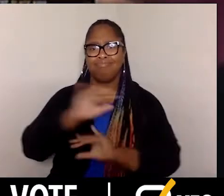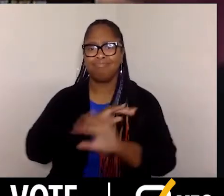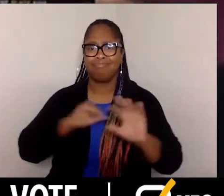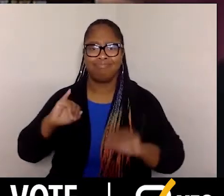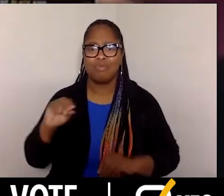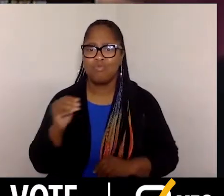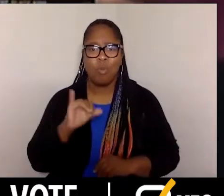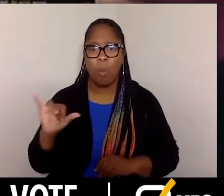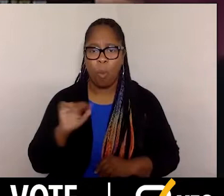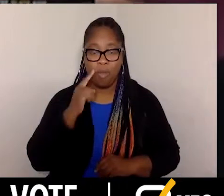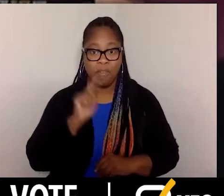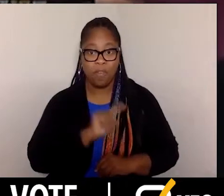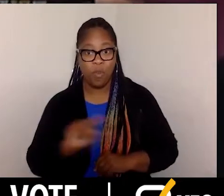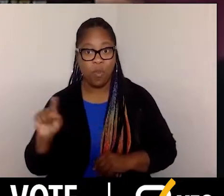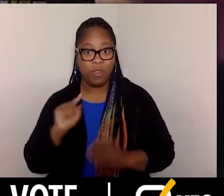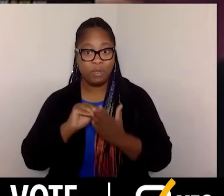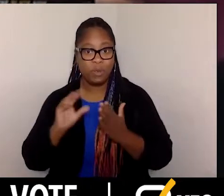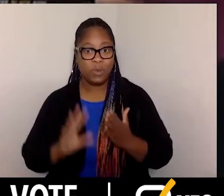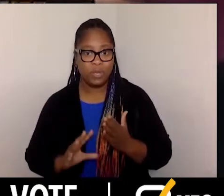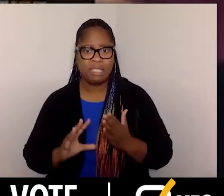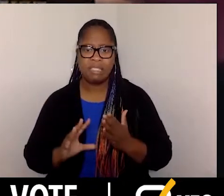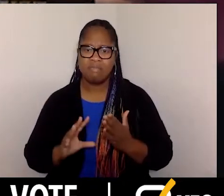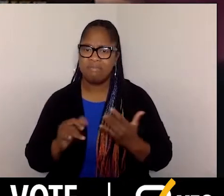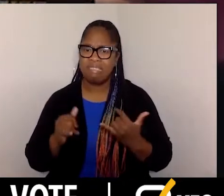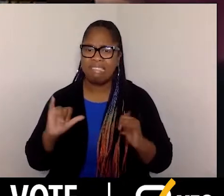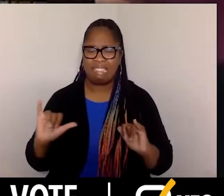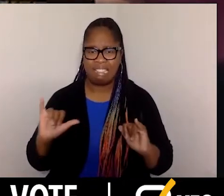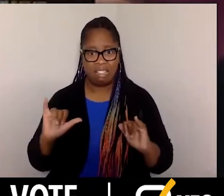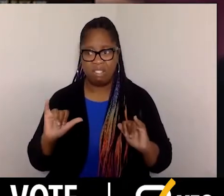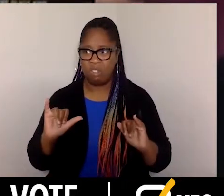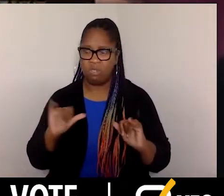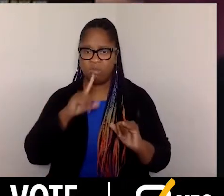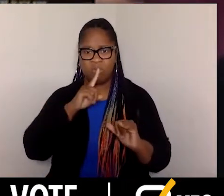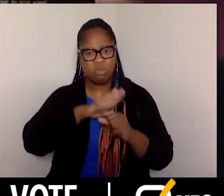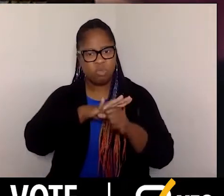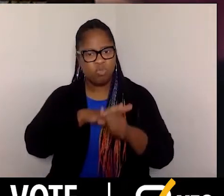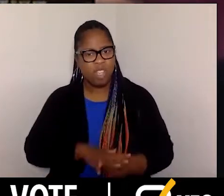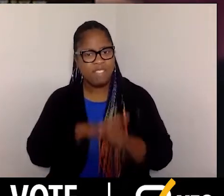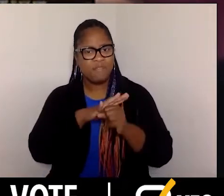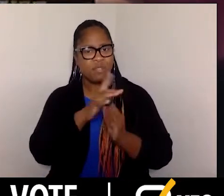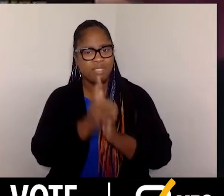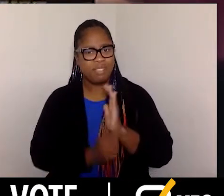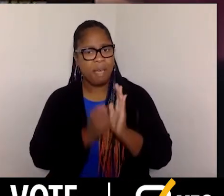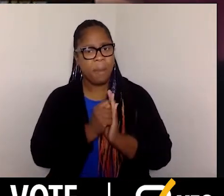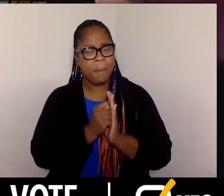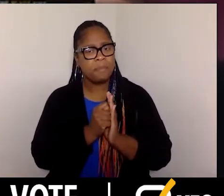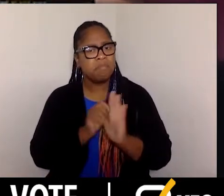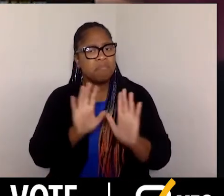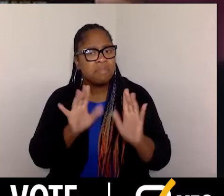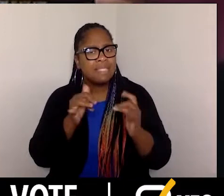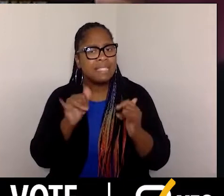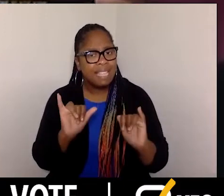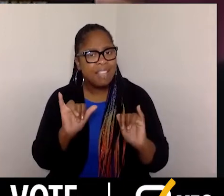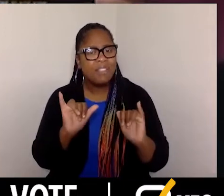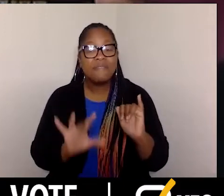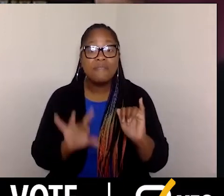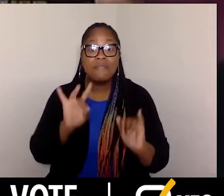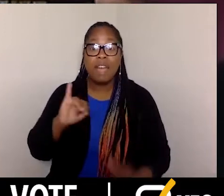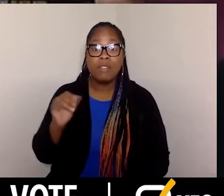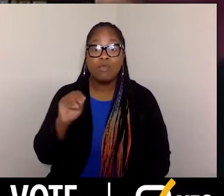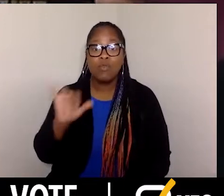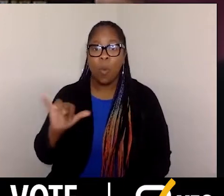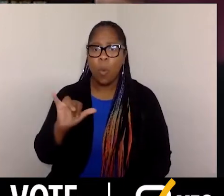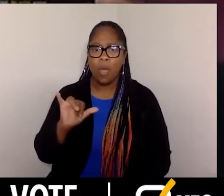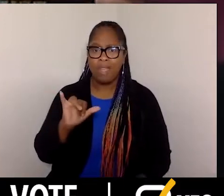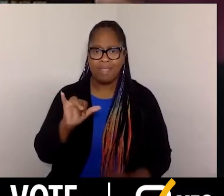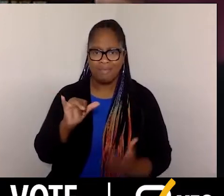students. Even in these dire times, we must still find the joy of what we do for